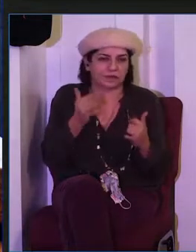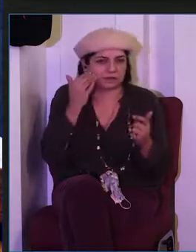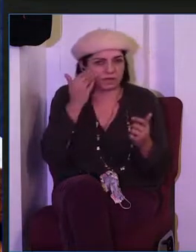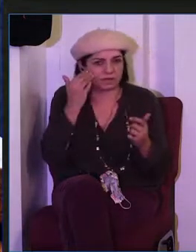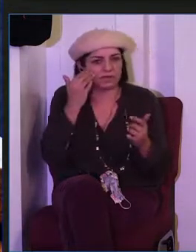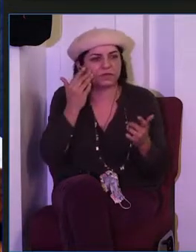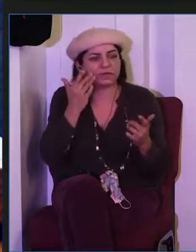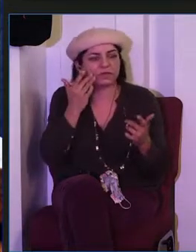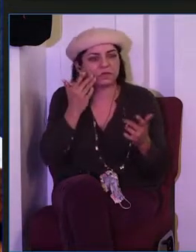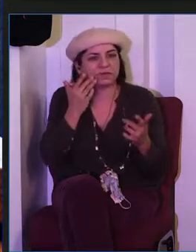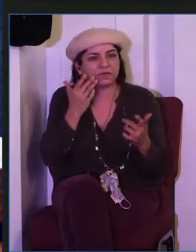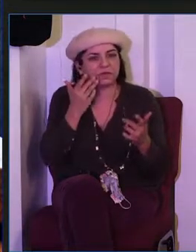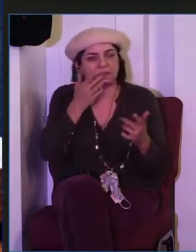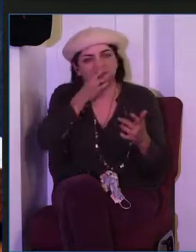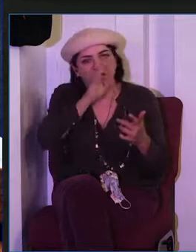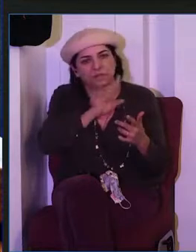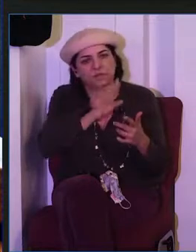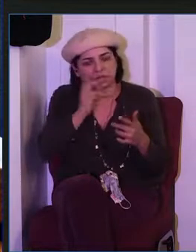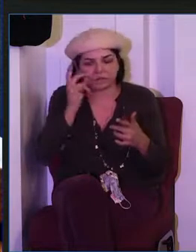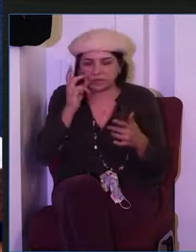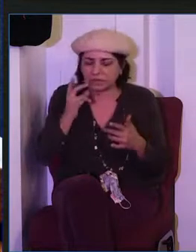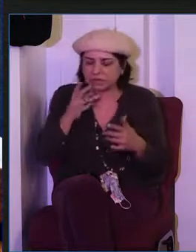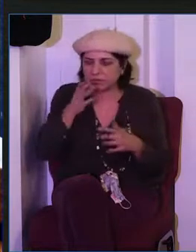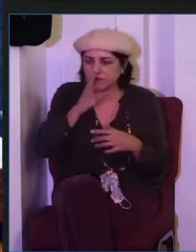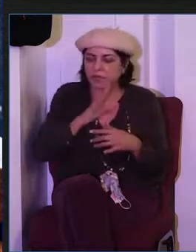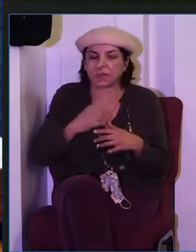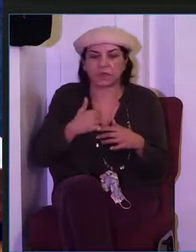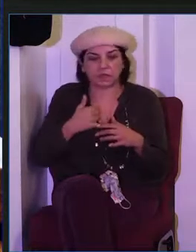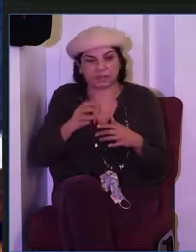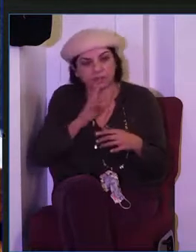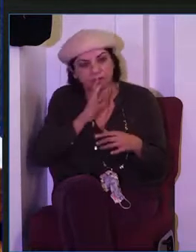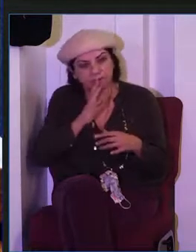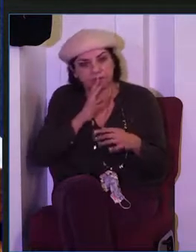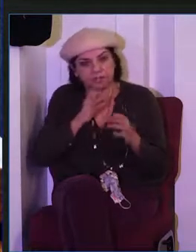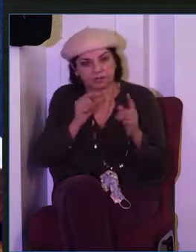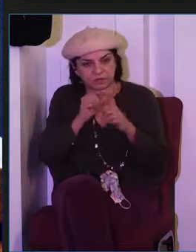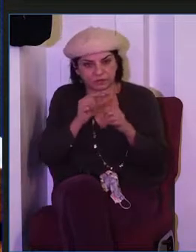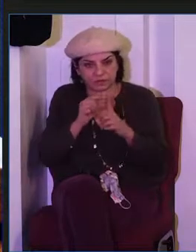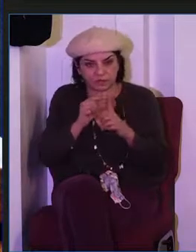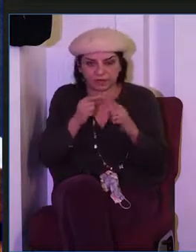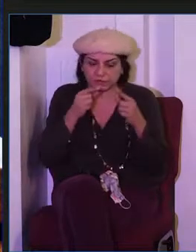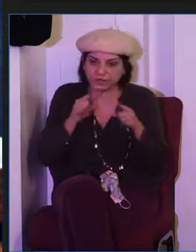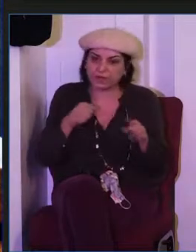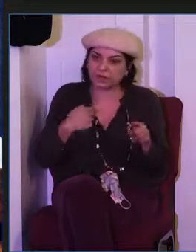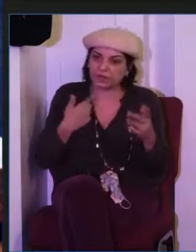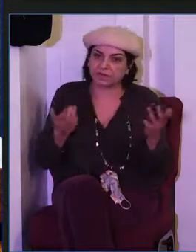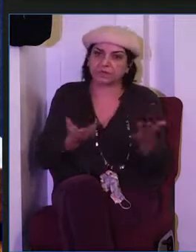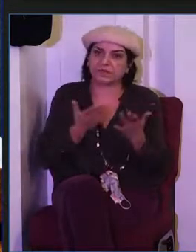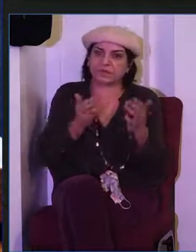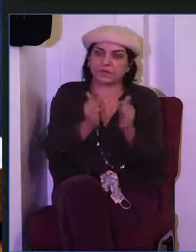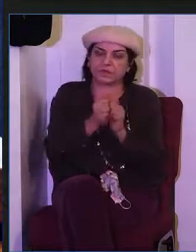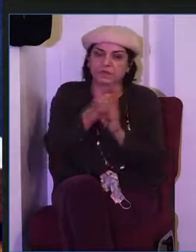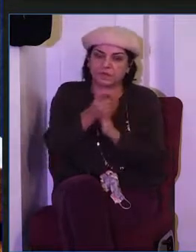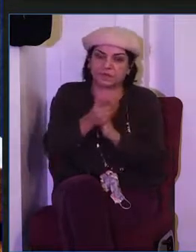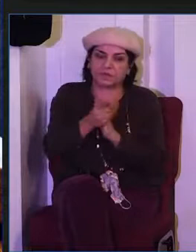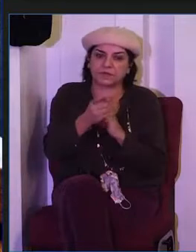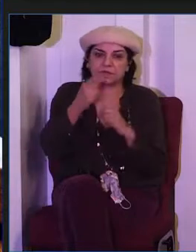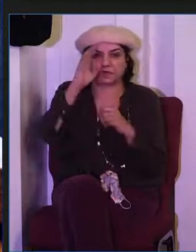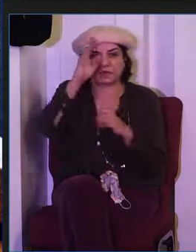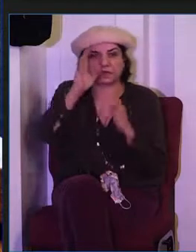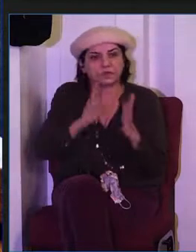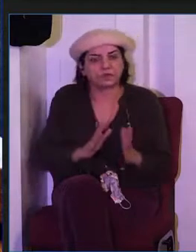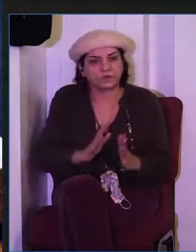I have spoken these words while I am here with you. The Creator is sending a